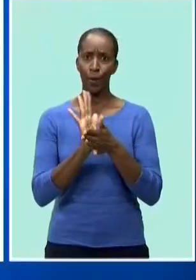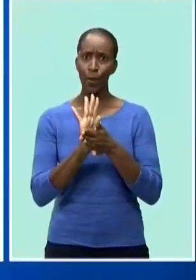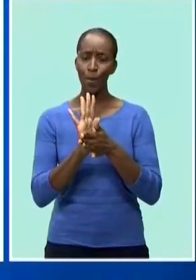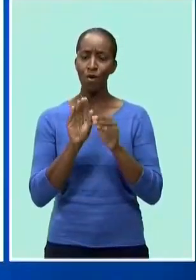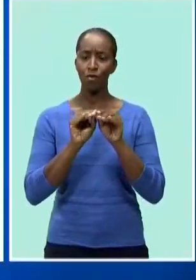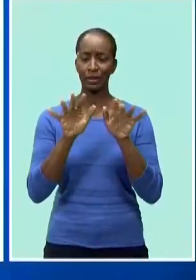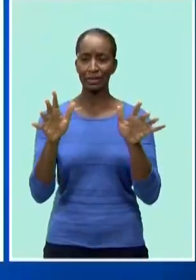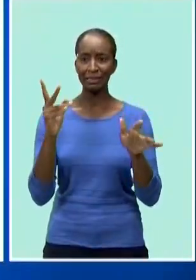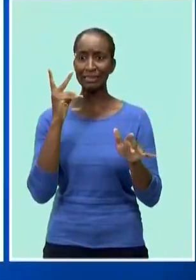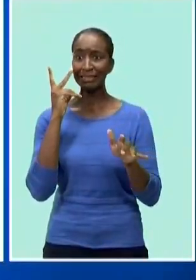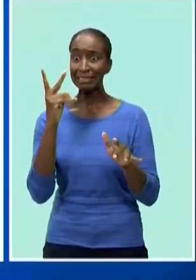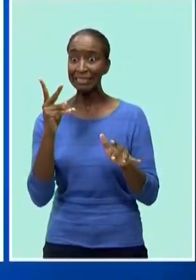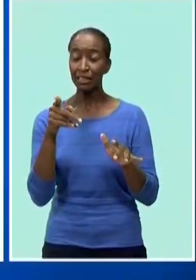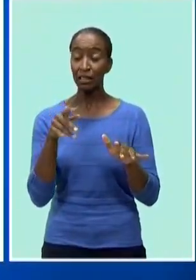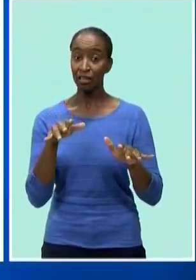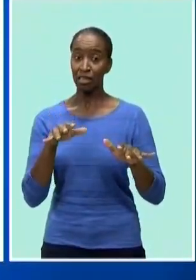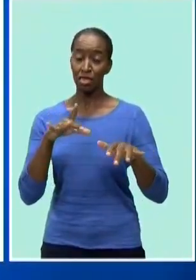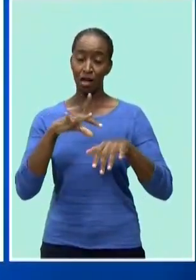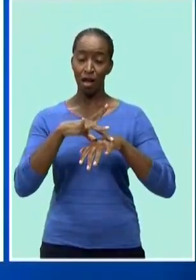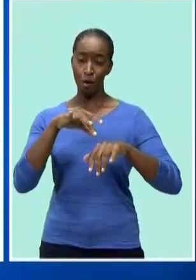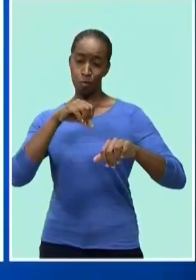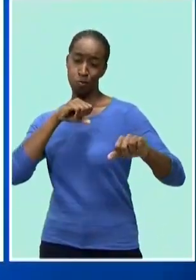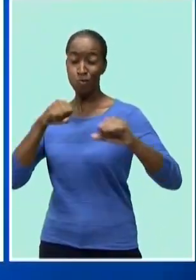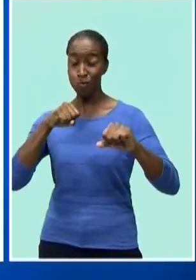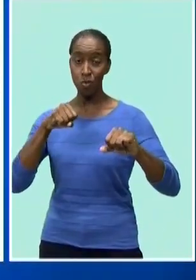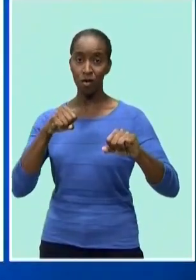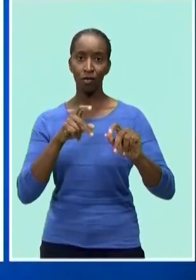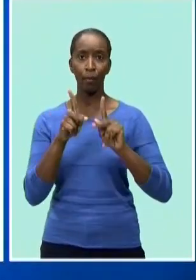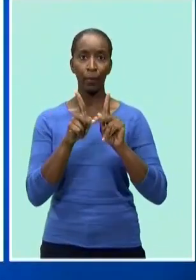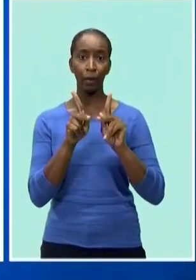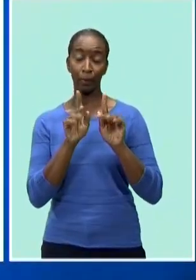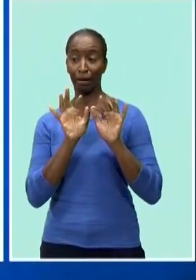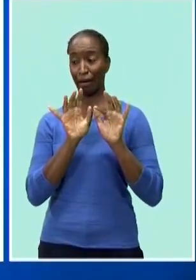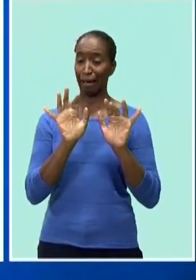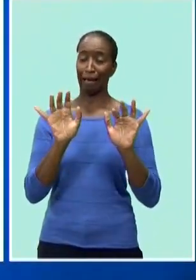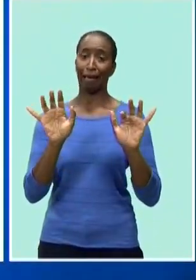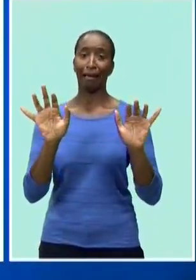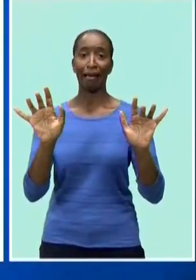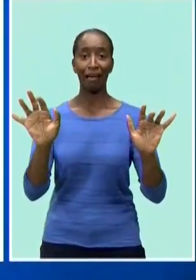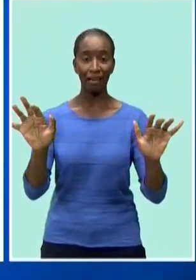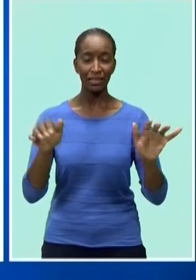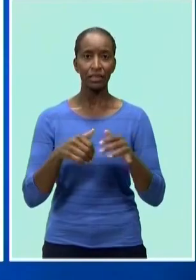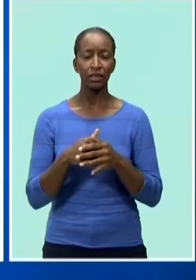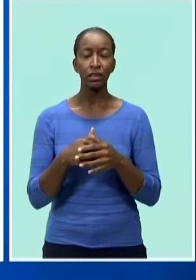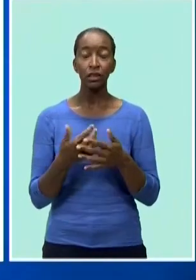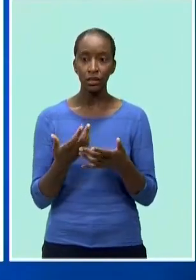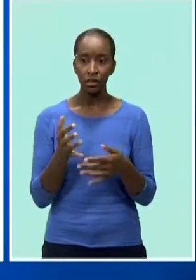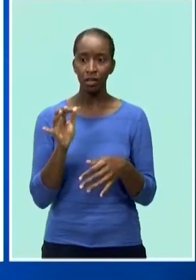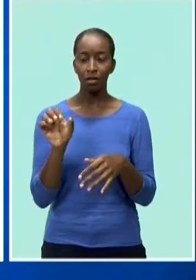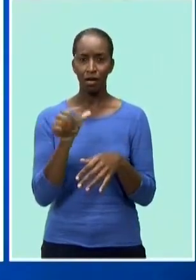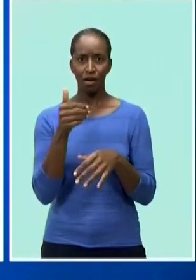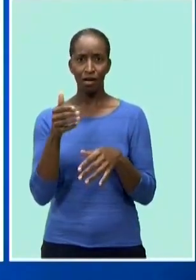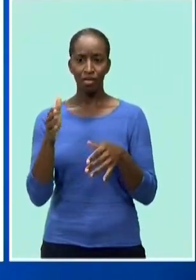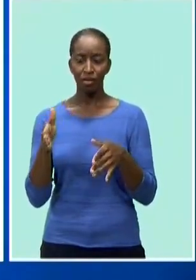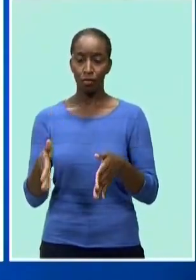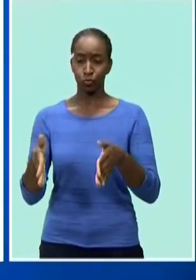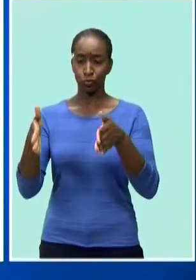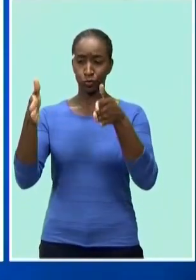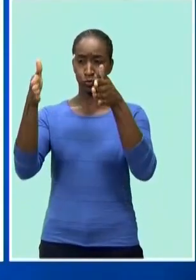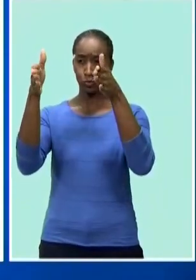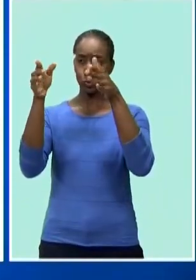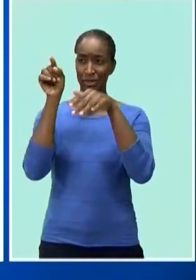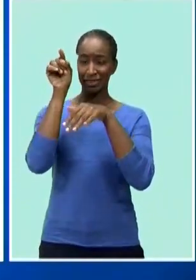the frightening moments when the quakes hit, sending people scrambling for cover. Then there's this footage which shows water spilling